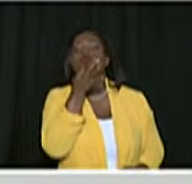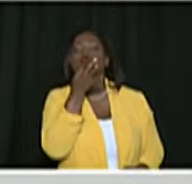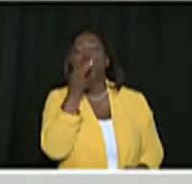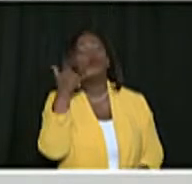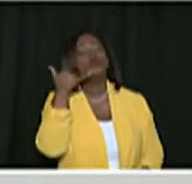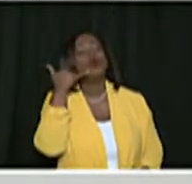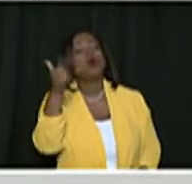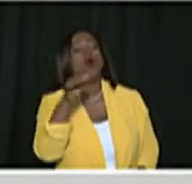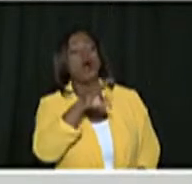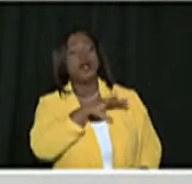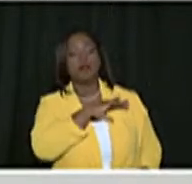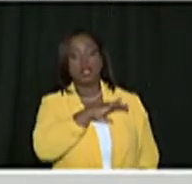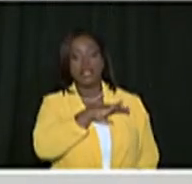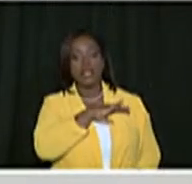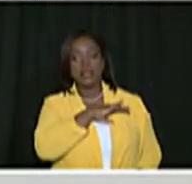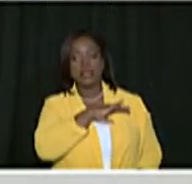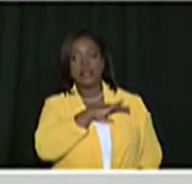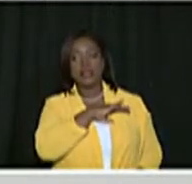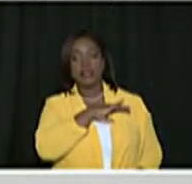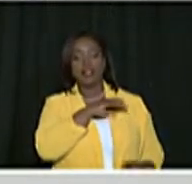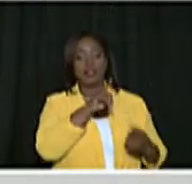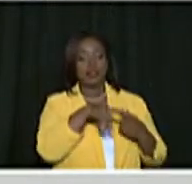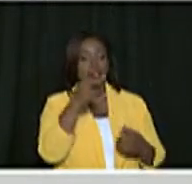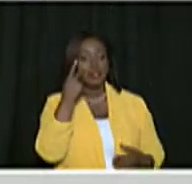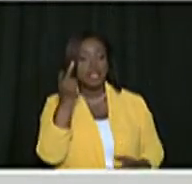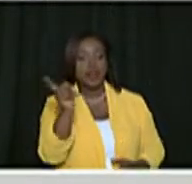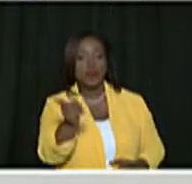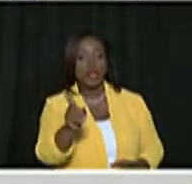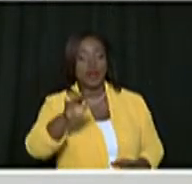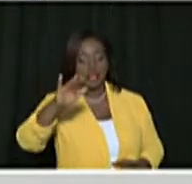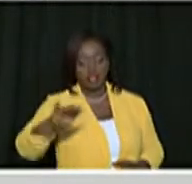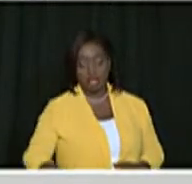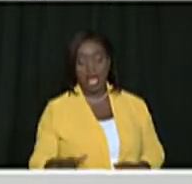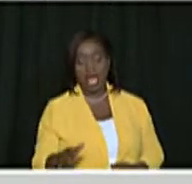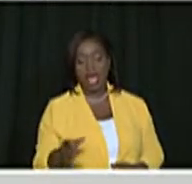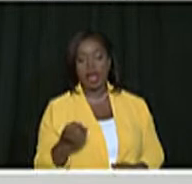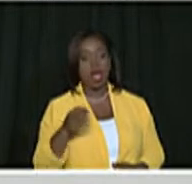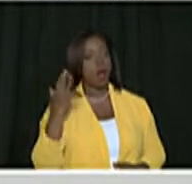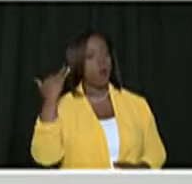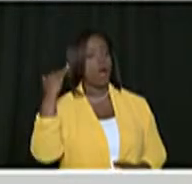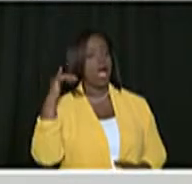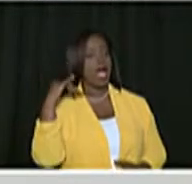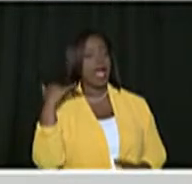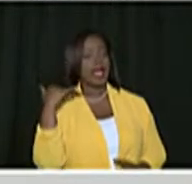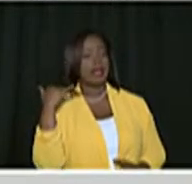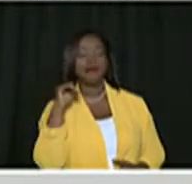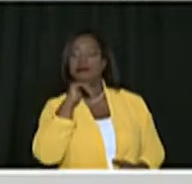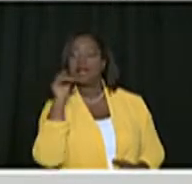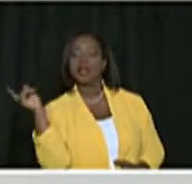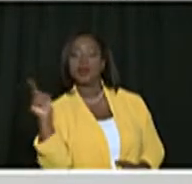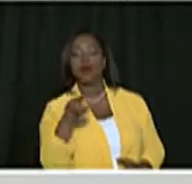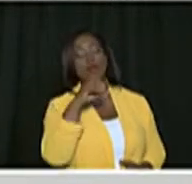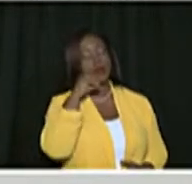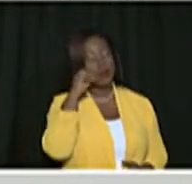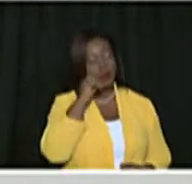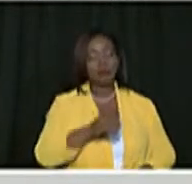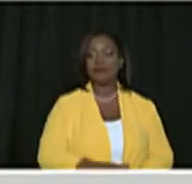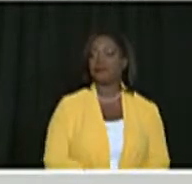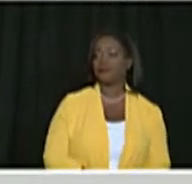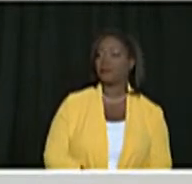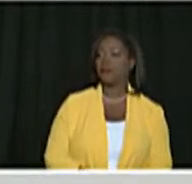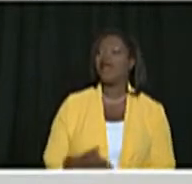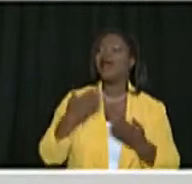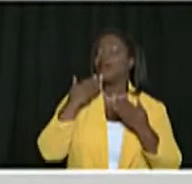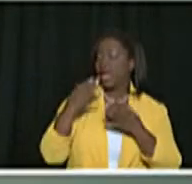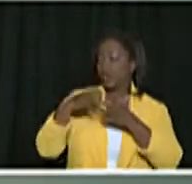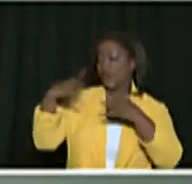out where this child is and what is taking the child so long to get home? Thank you very much for that question, Dervan. It's a very important